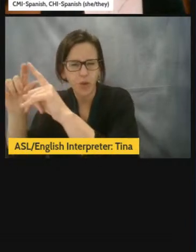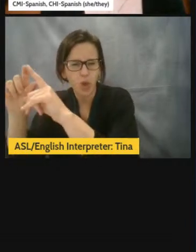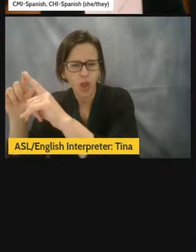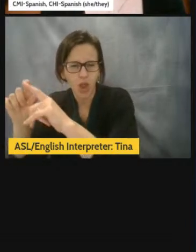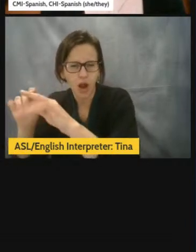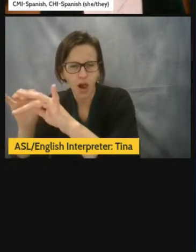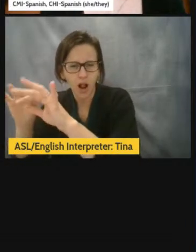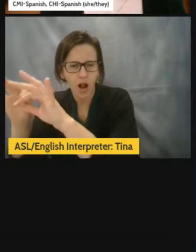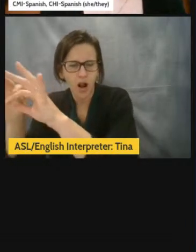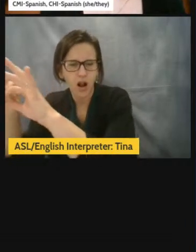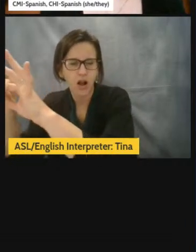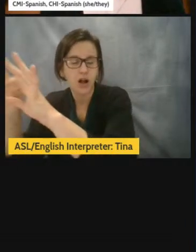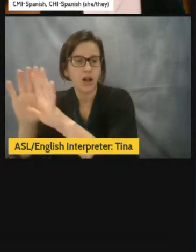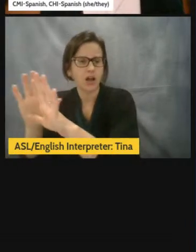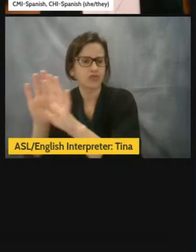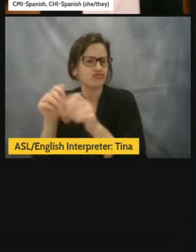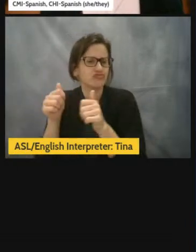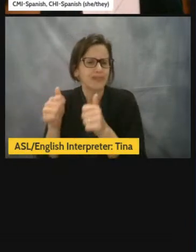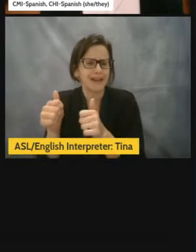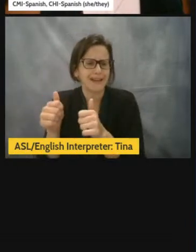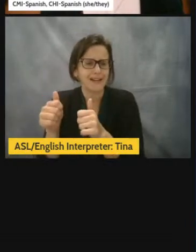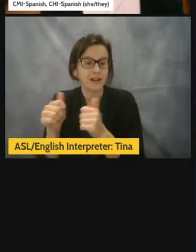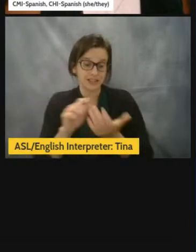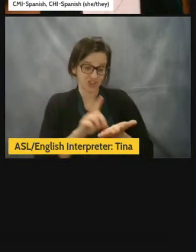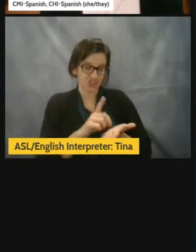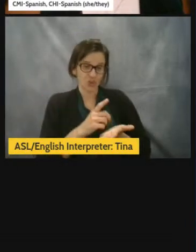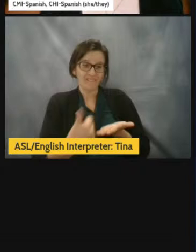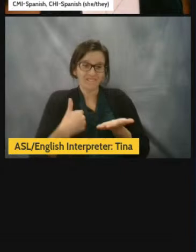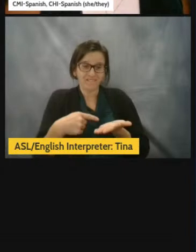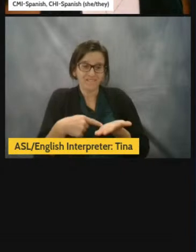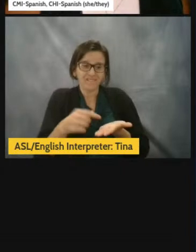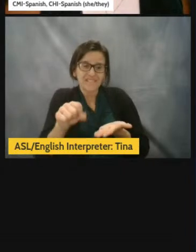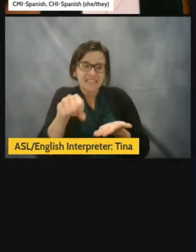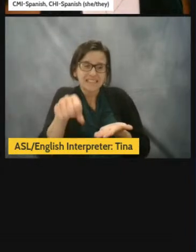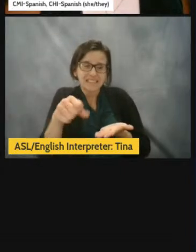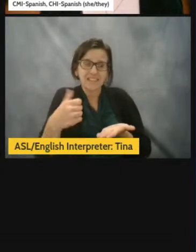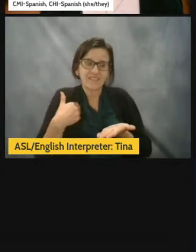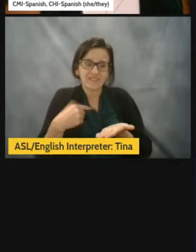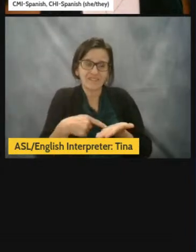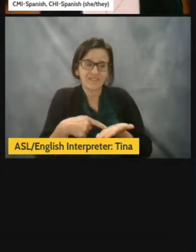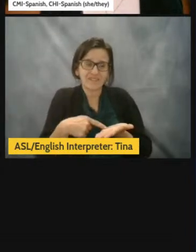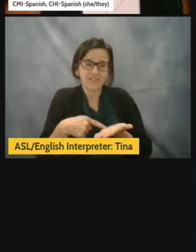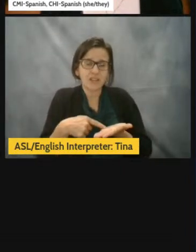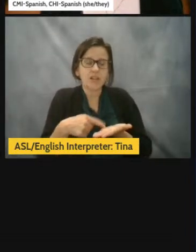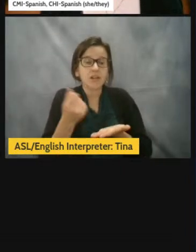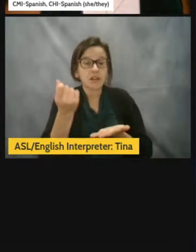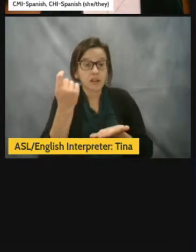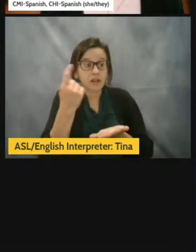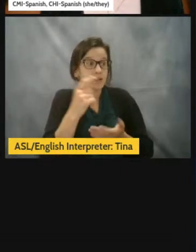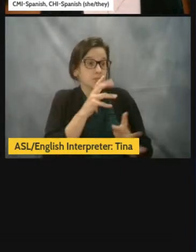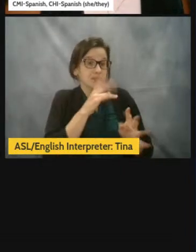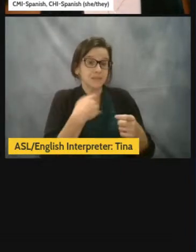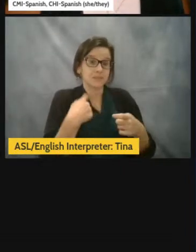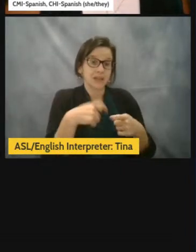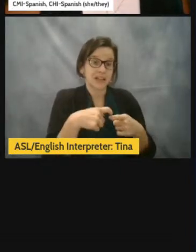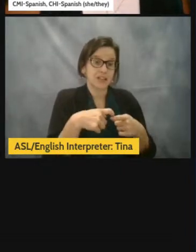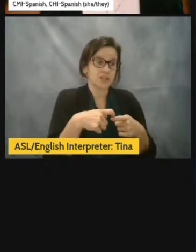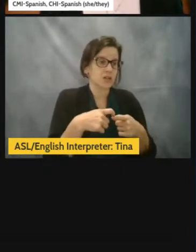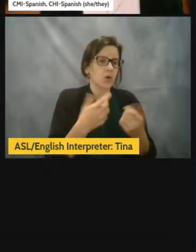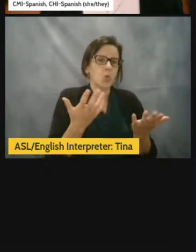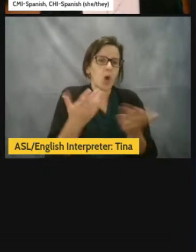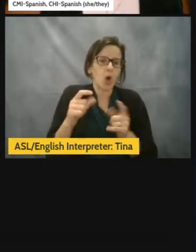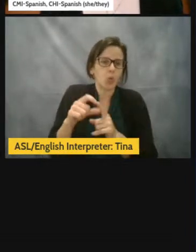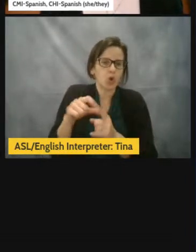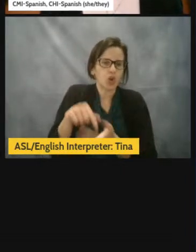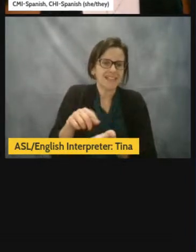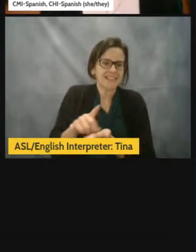words that you might find in the dictionary, like any Spanish speaker knows, okay, what's the word that's in the